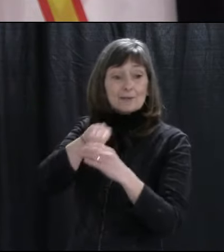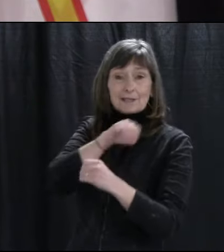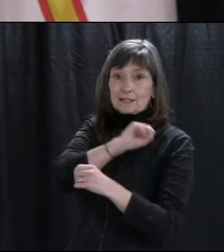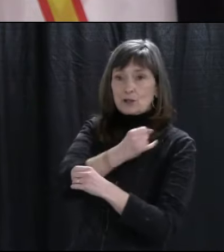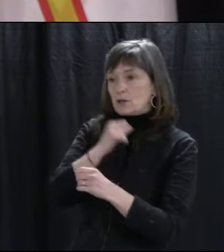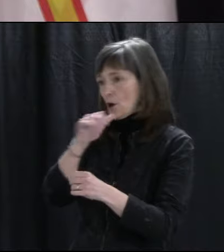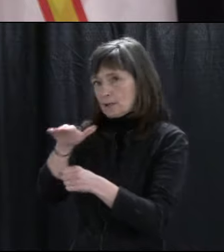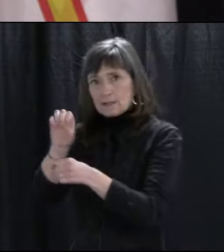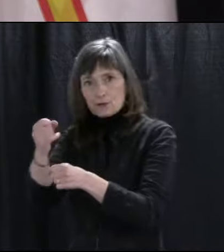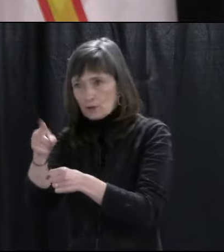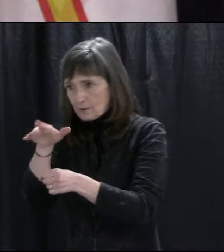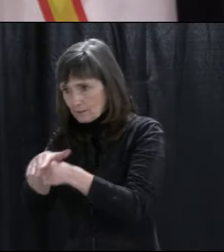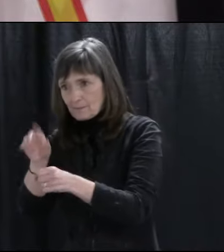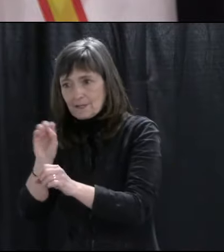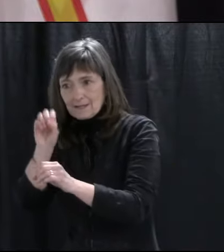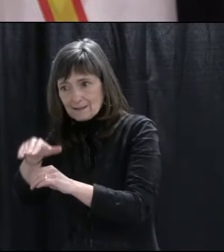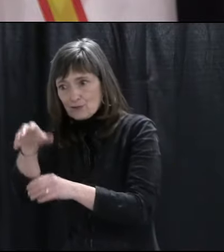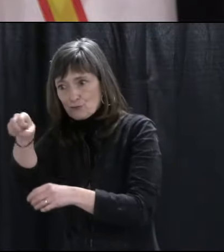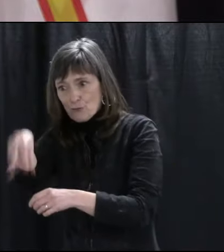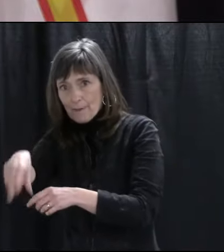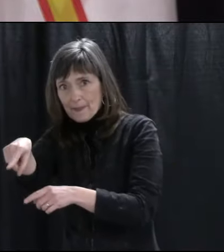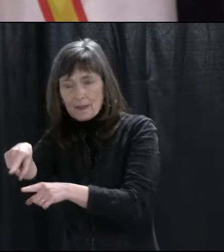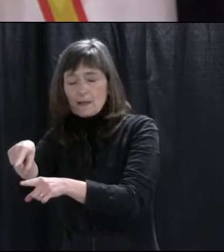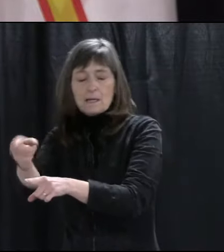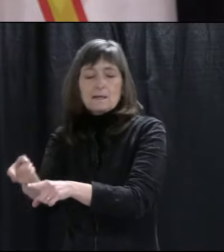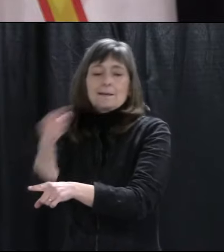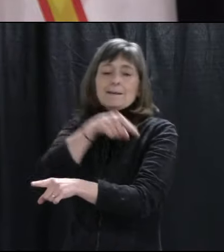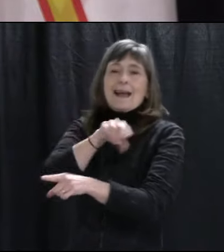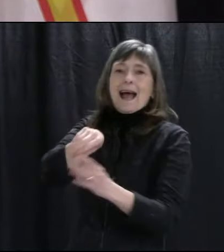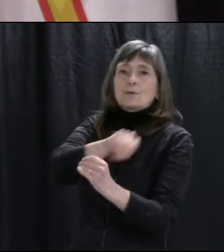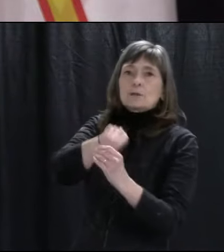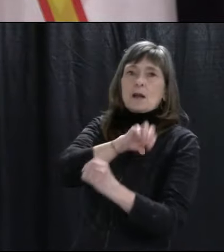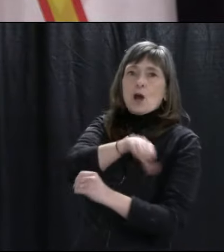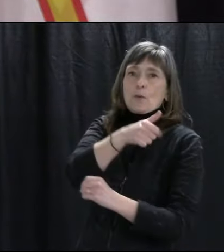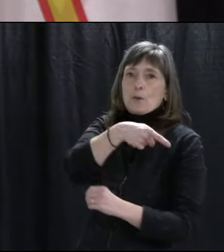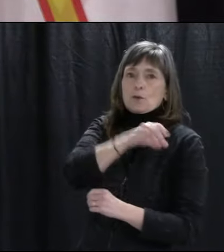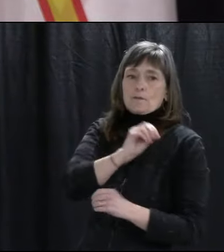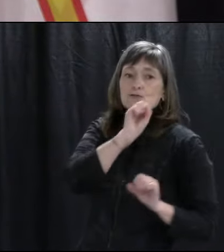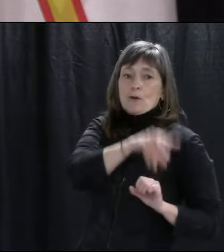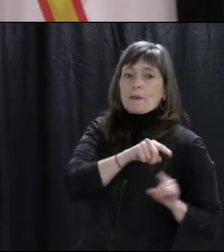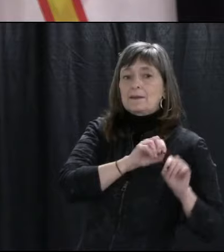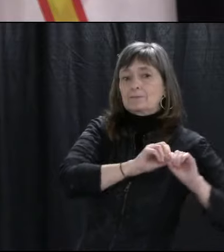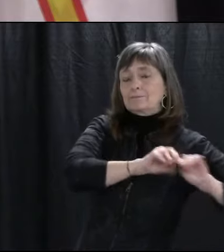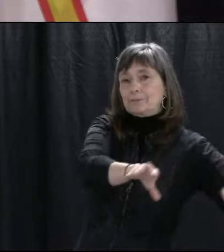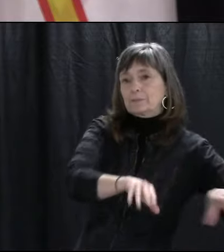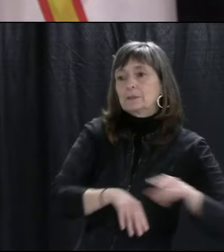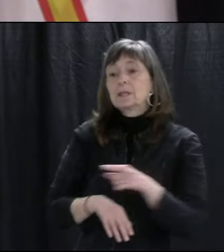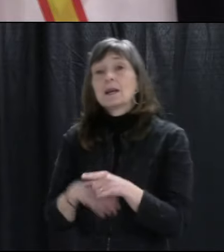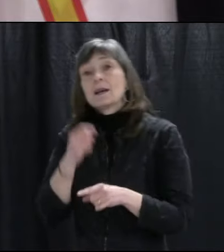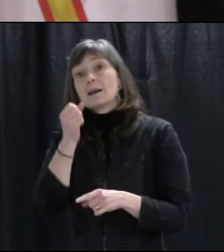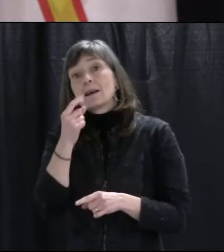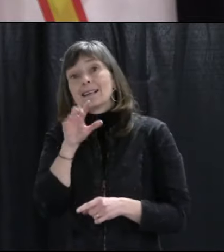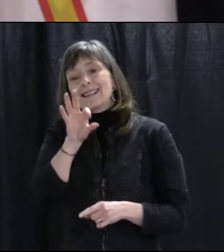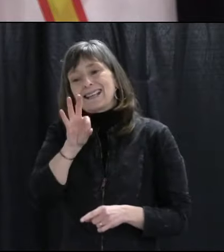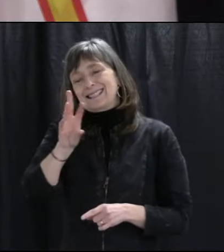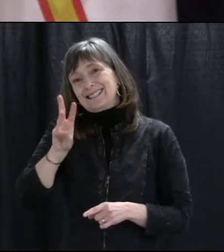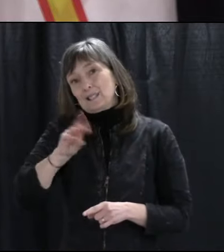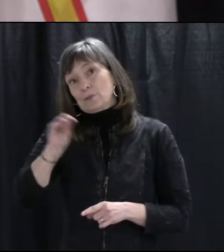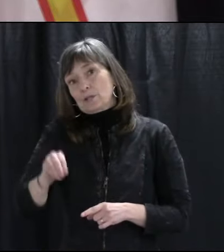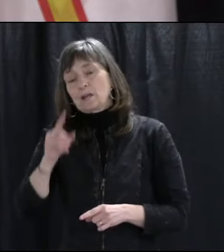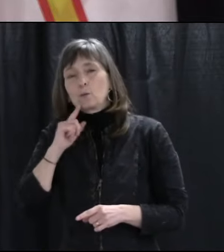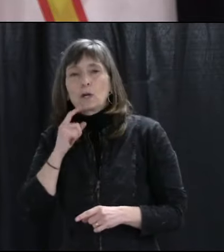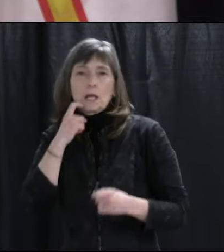to be delivered there. It's important to note that 96% of our income support receive their checks by electronic support,